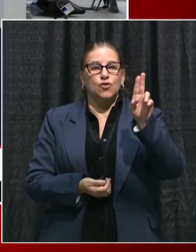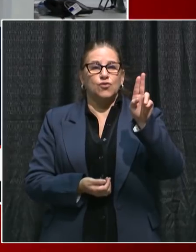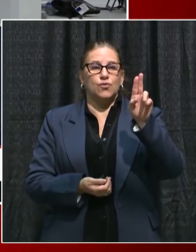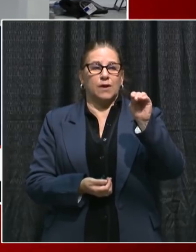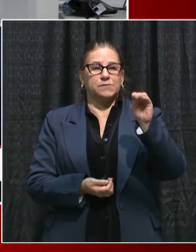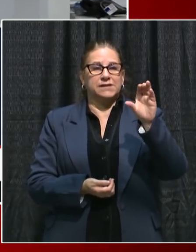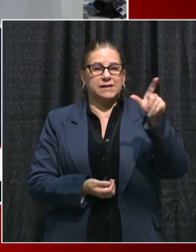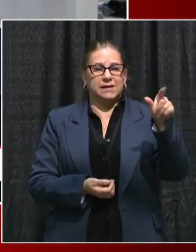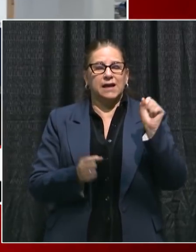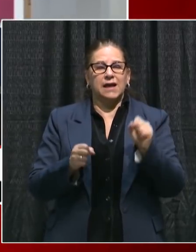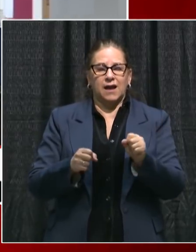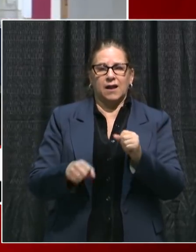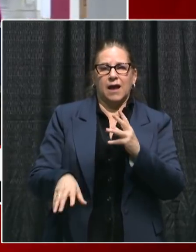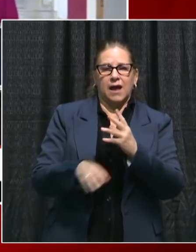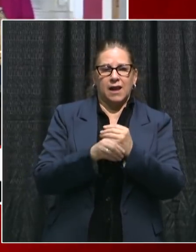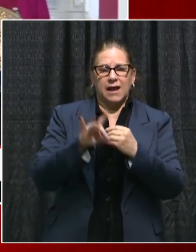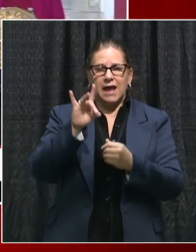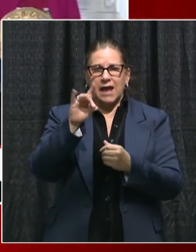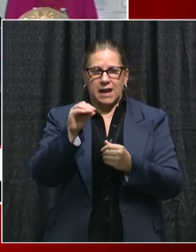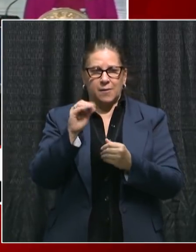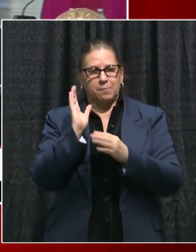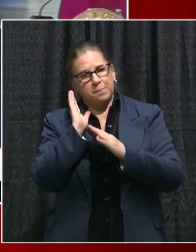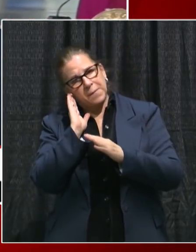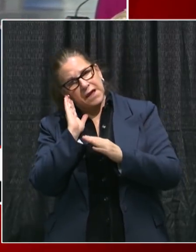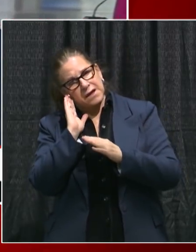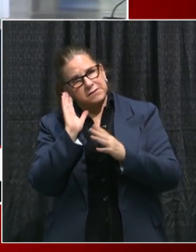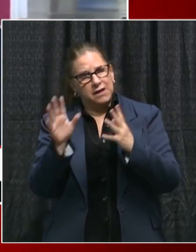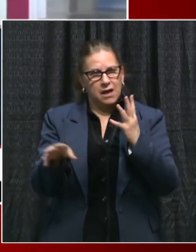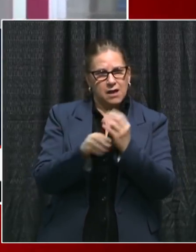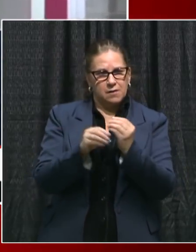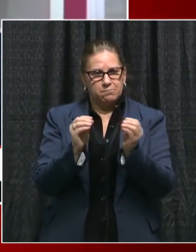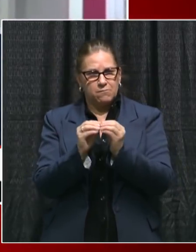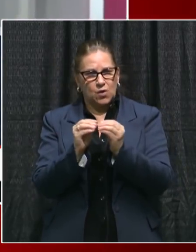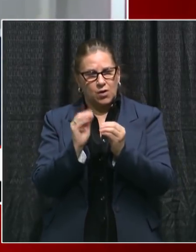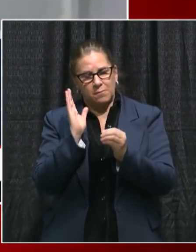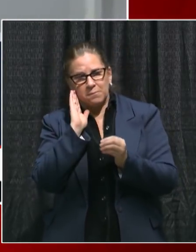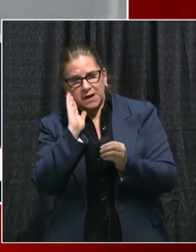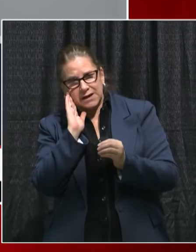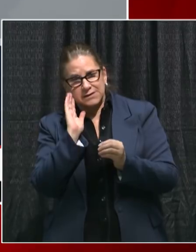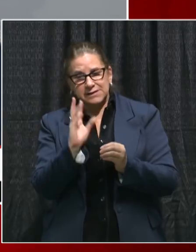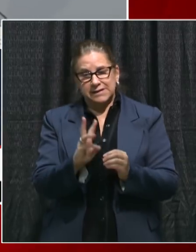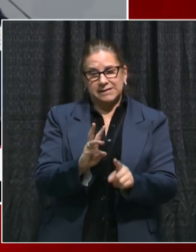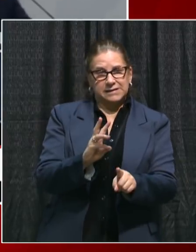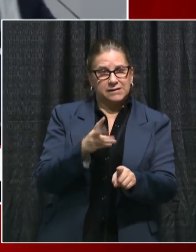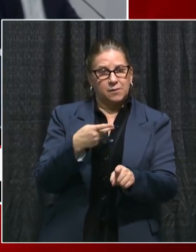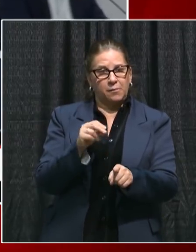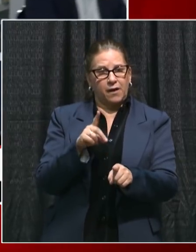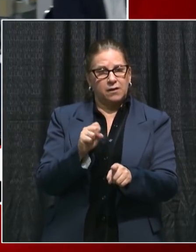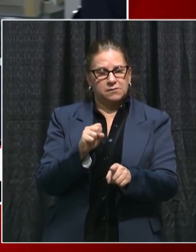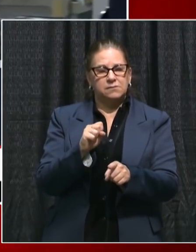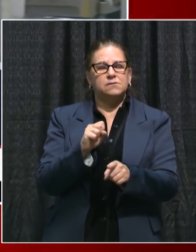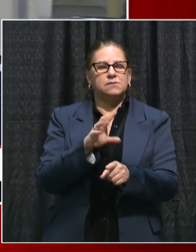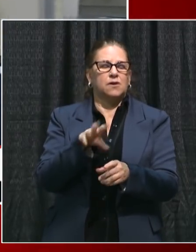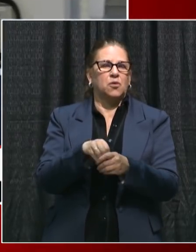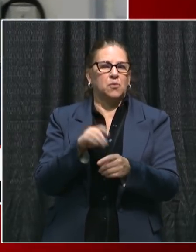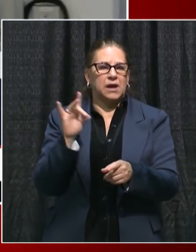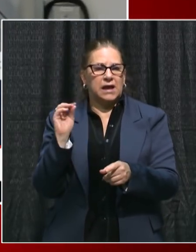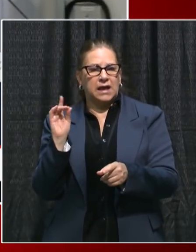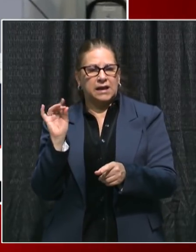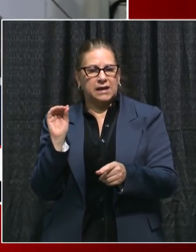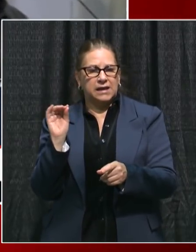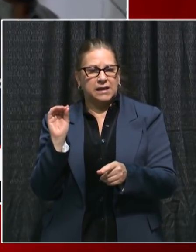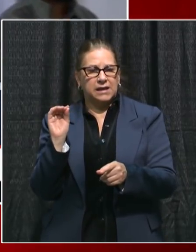surge beds. The 6 is included within the 80. So 74 without, 80